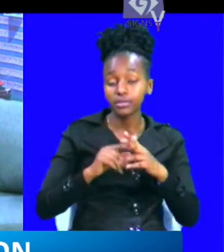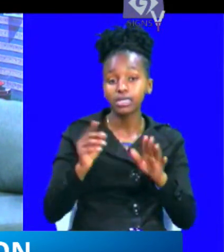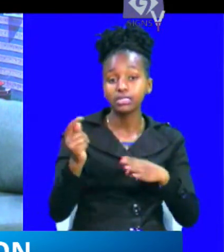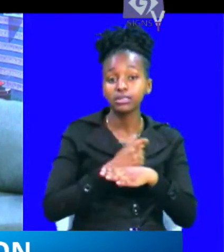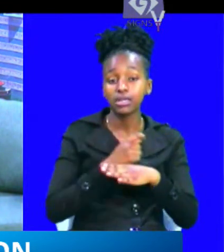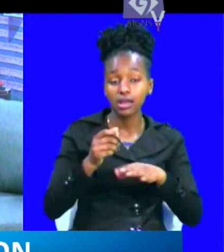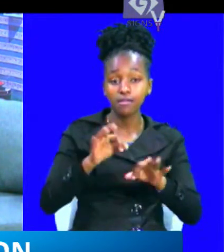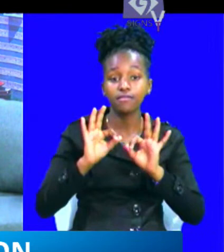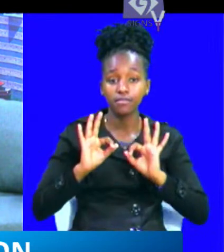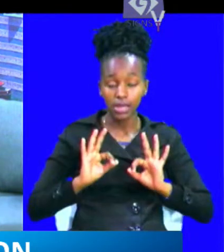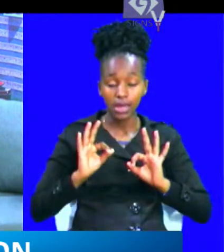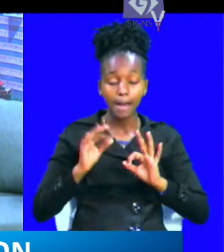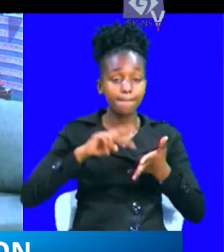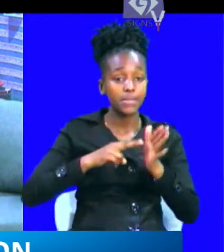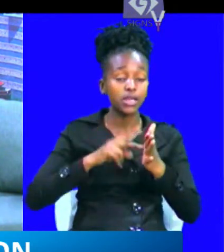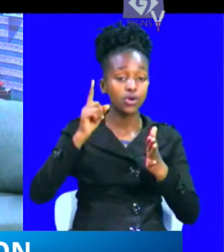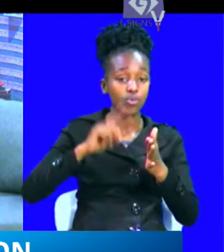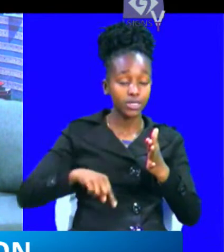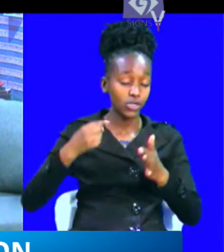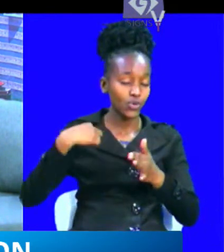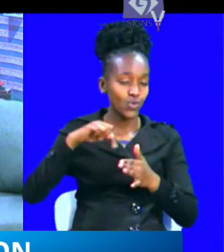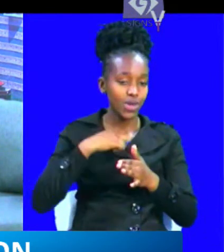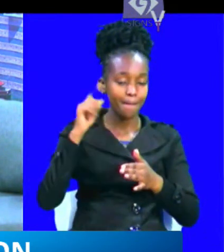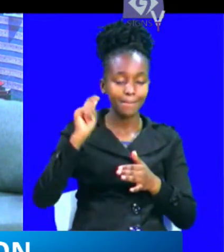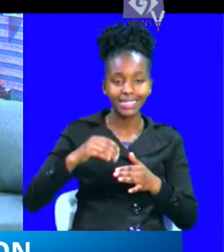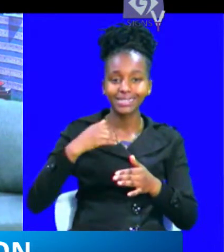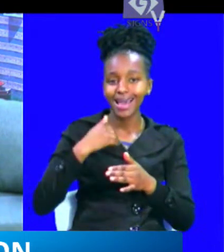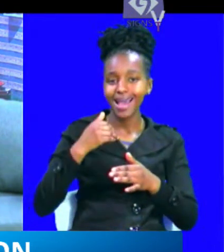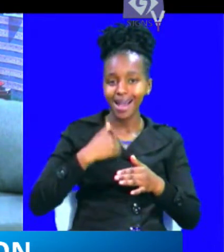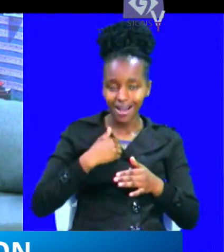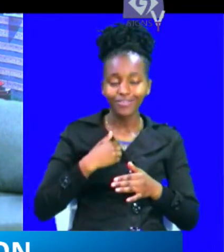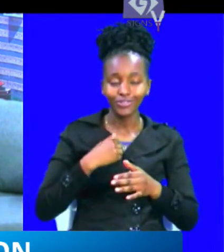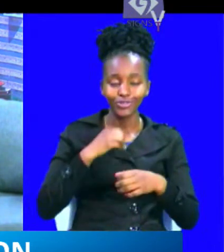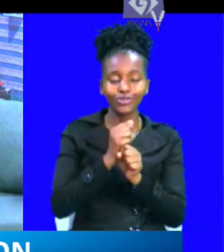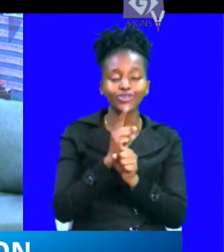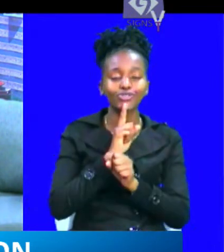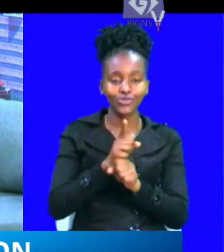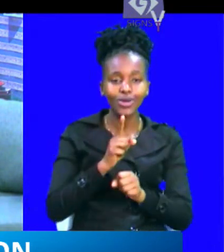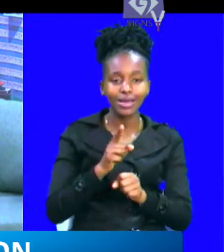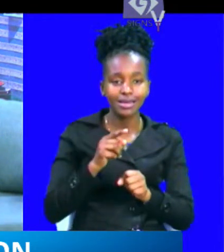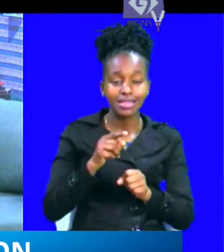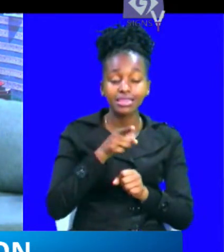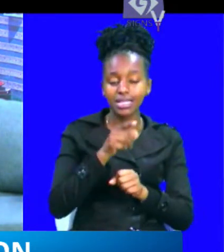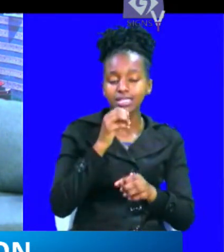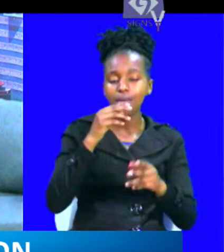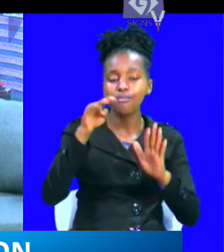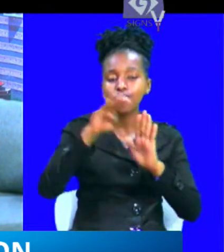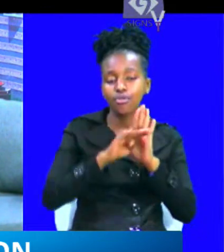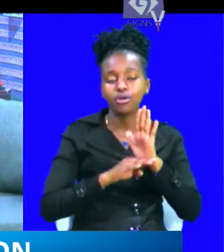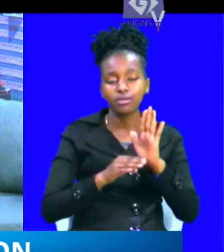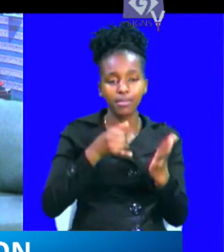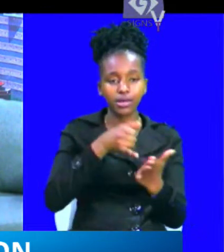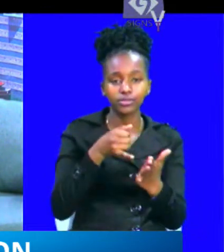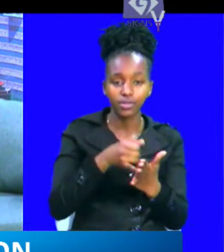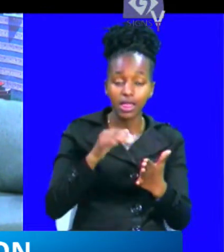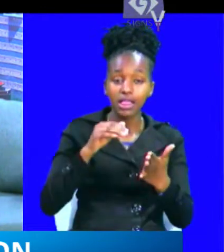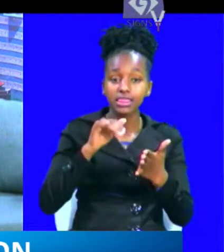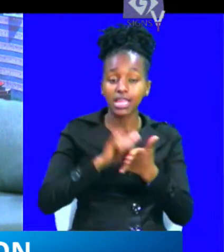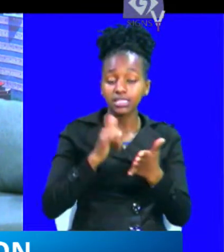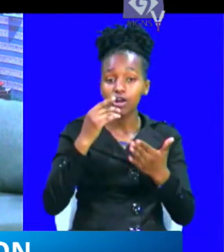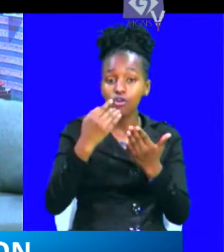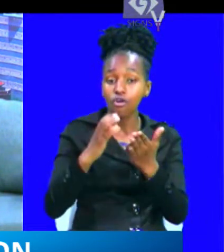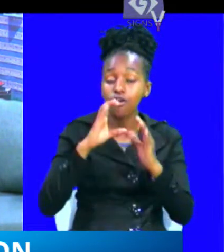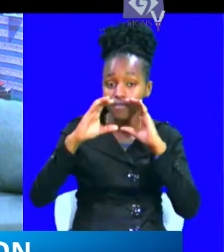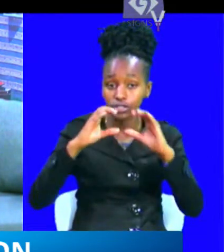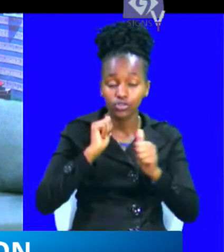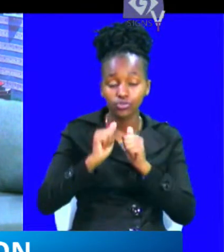now it was just us to have the component of how do we make it all inclusive. So yes, so that is one of the conversation we are also having, like